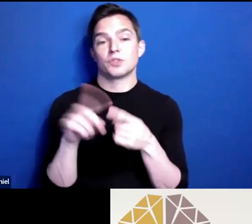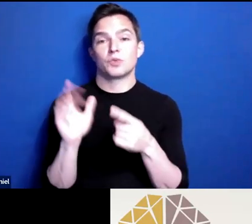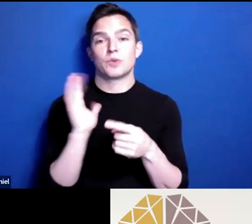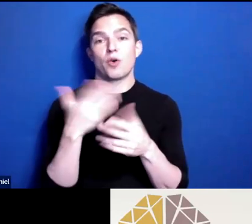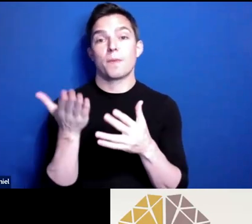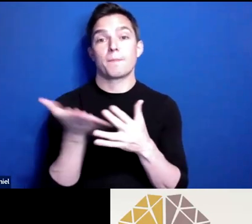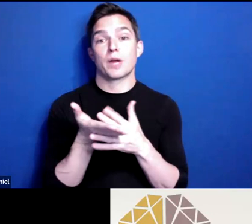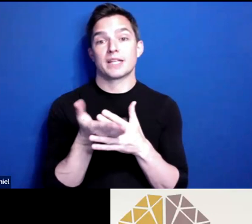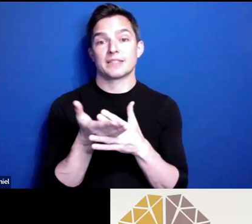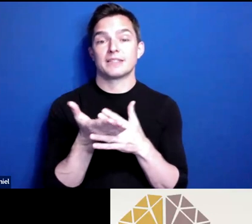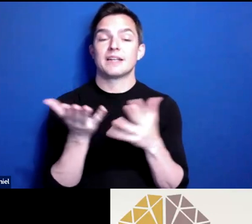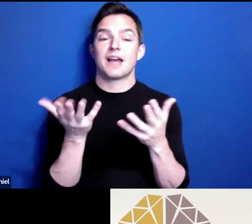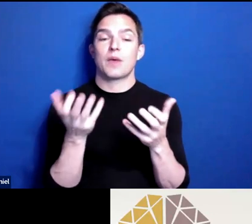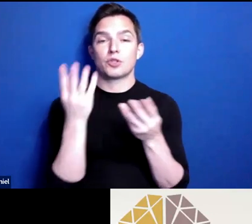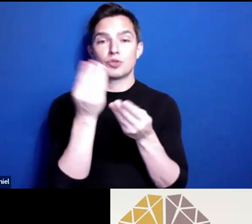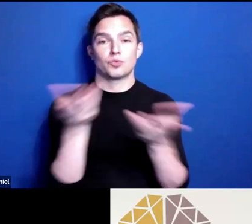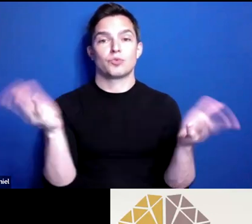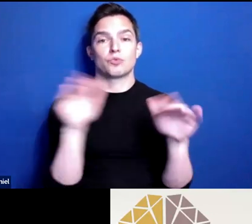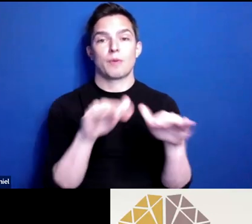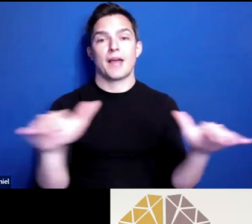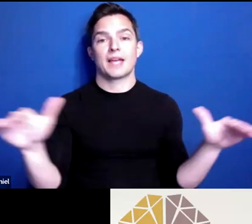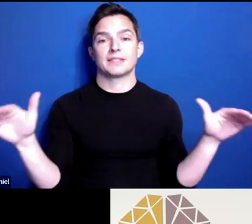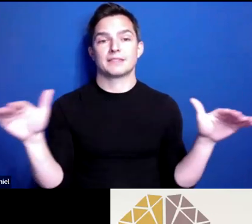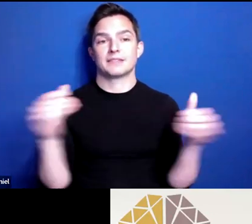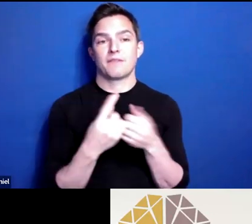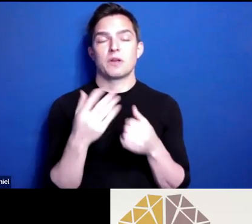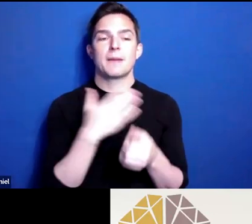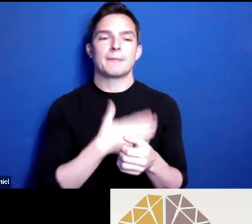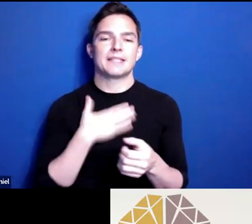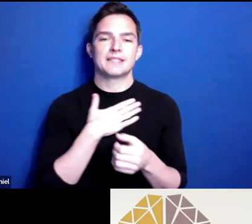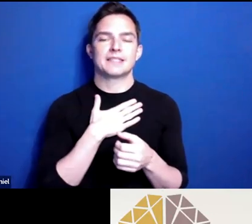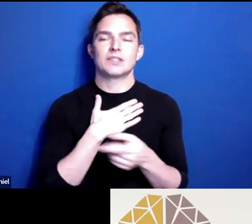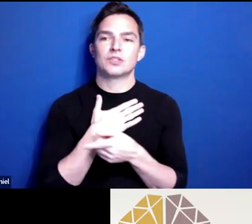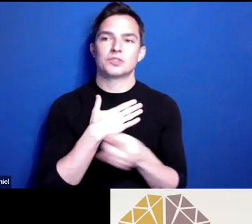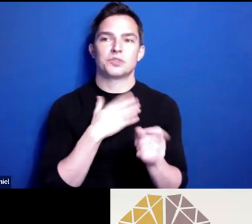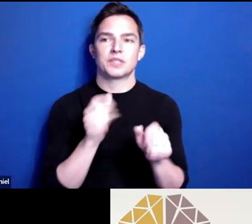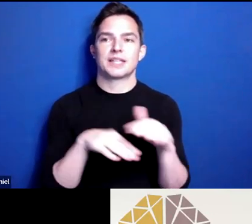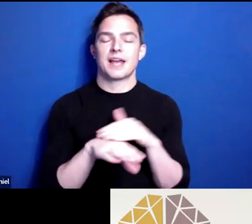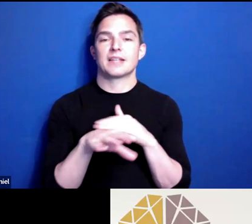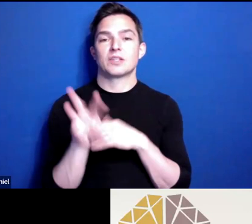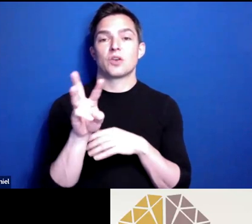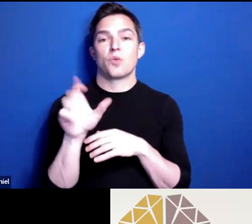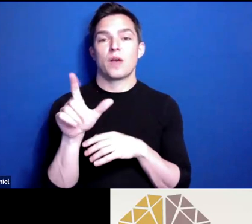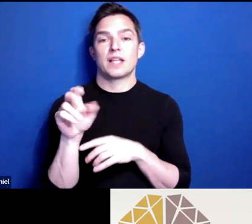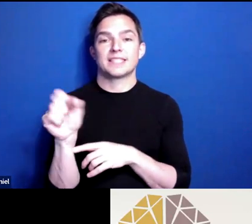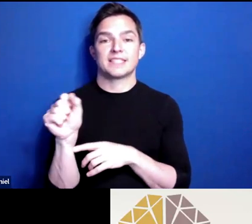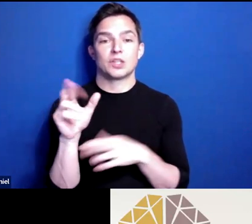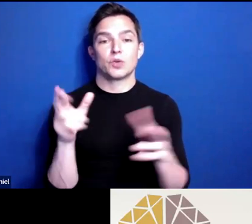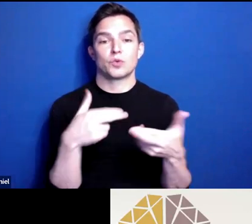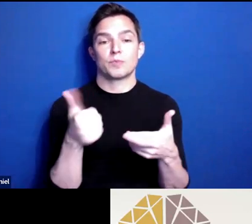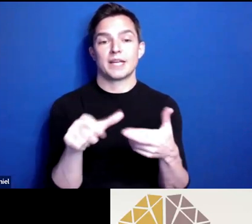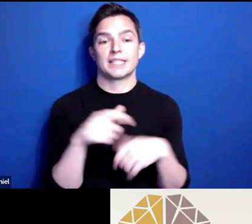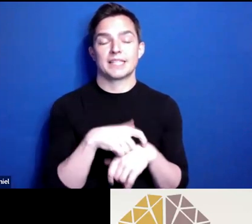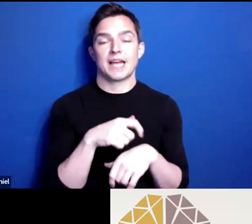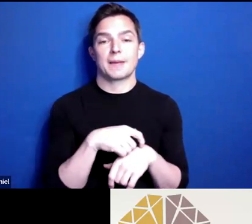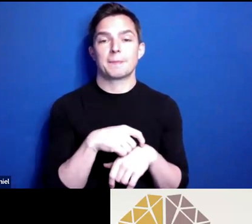break, I want to remind everyone, please, that you can access the Wellness Room at any time